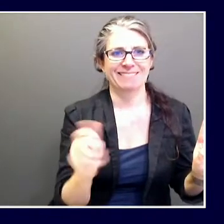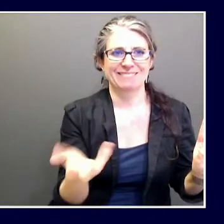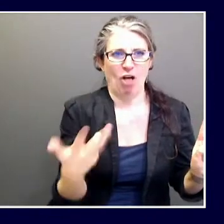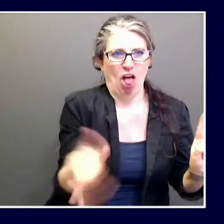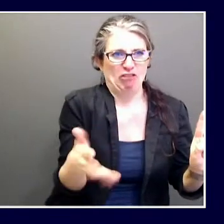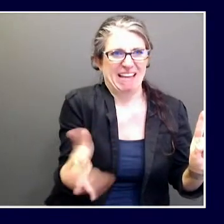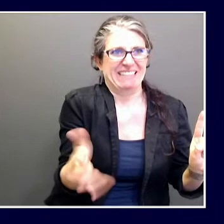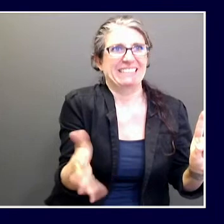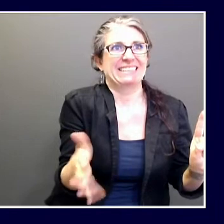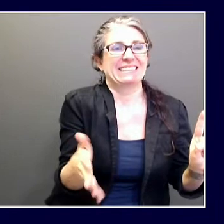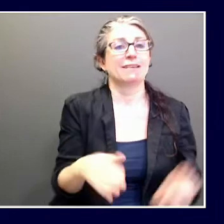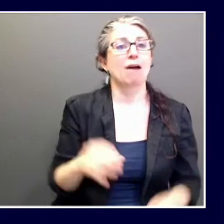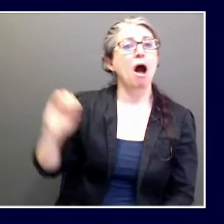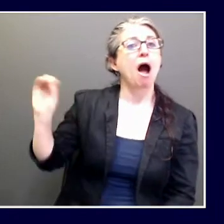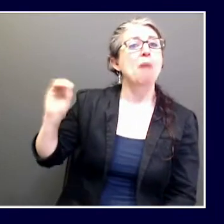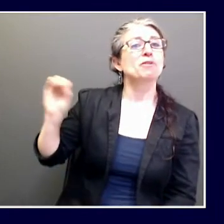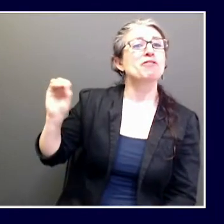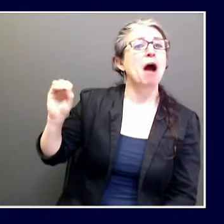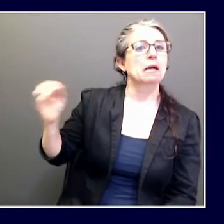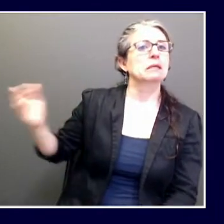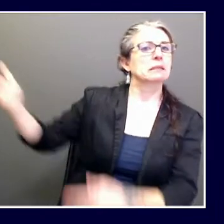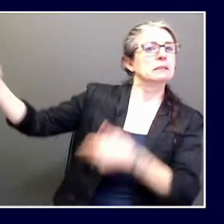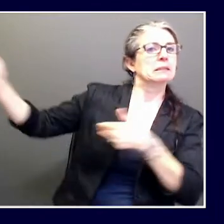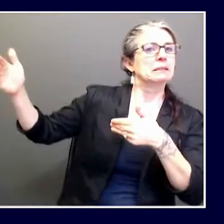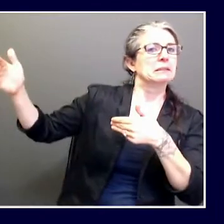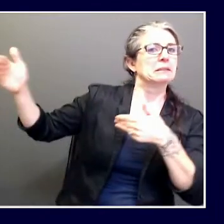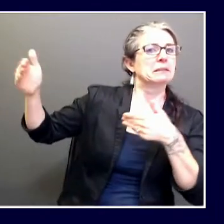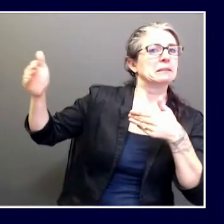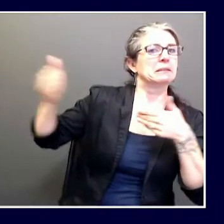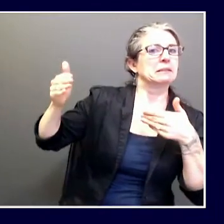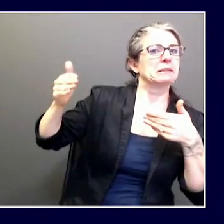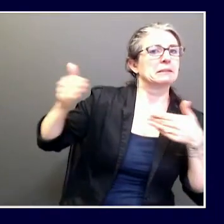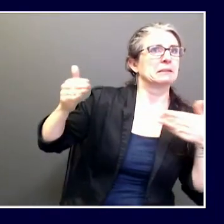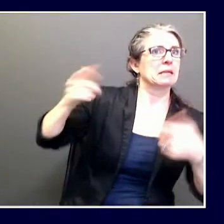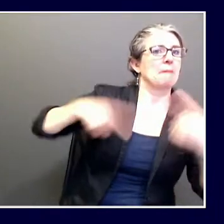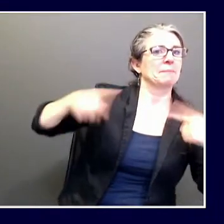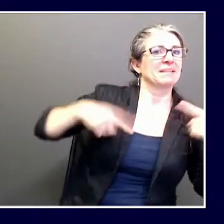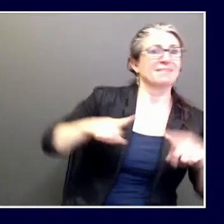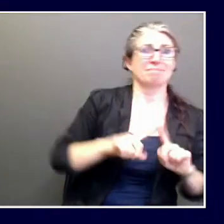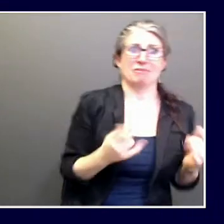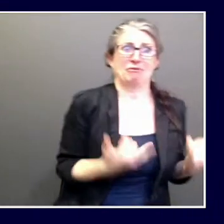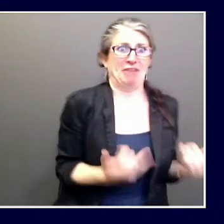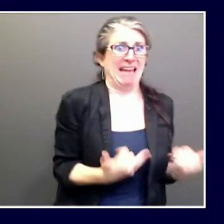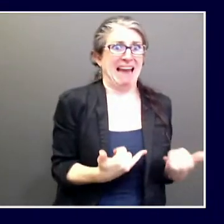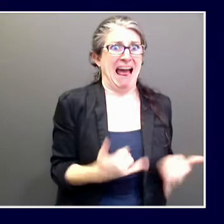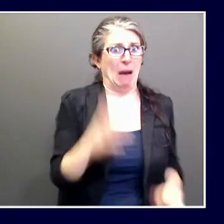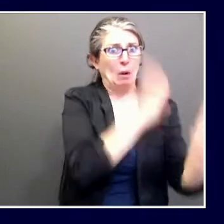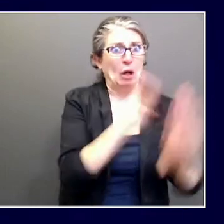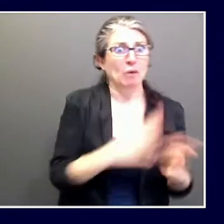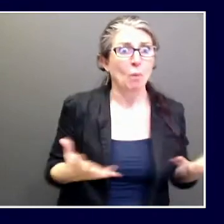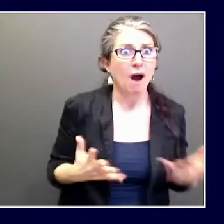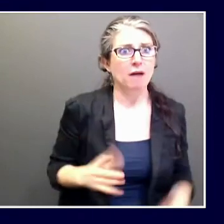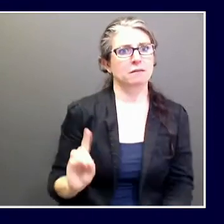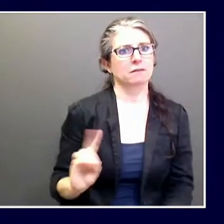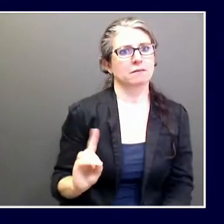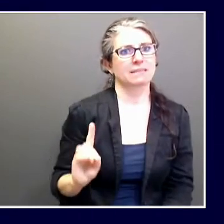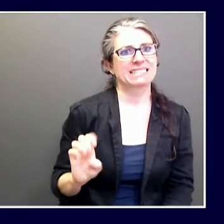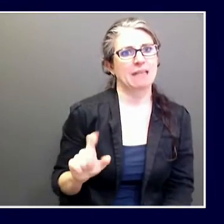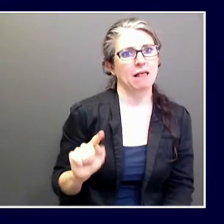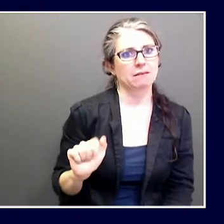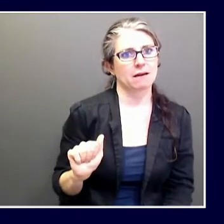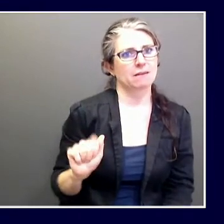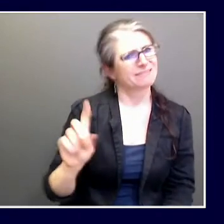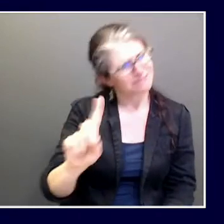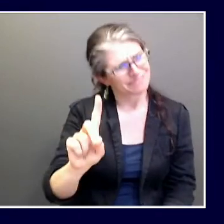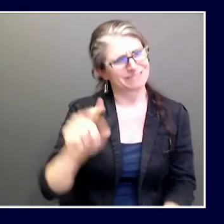The Delta is the fire that's blazing here today. So with that, I will turn things over to Commissioner Wambrew for a happier set